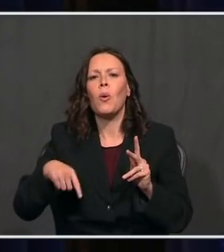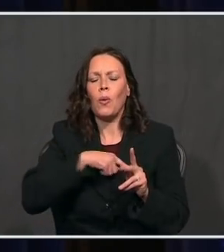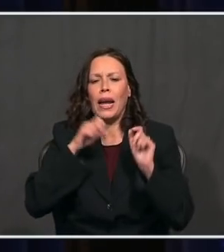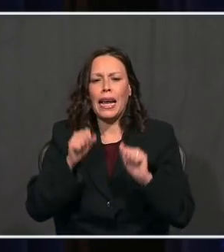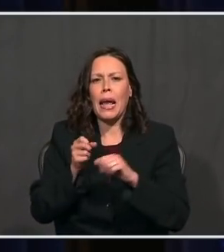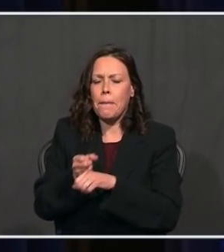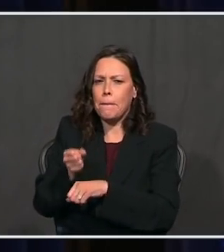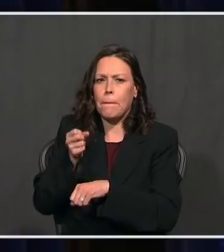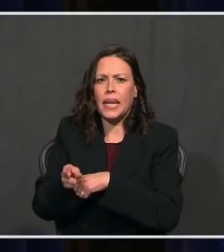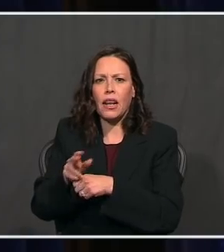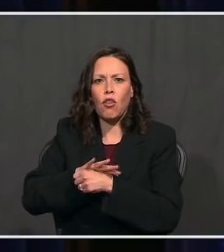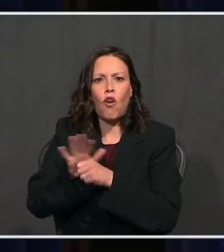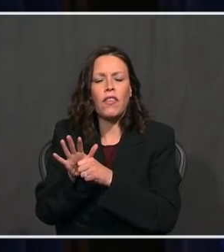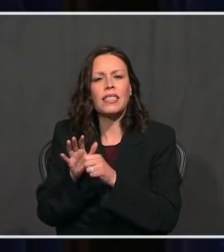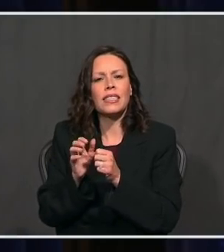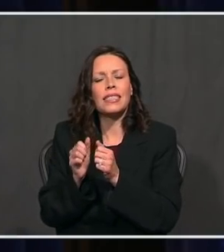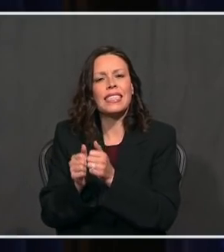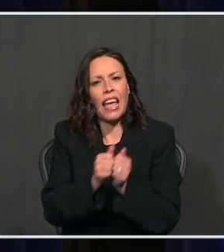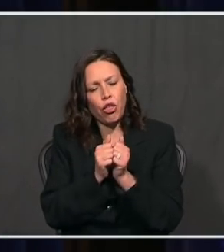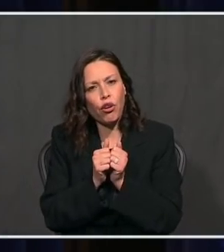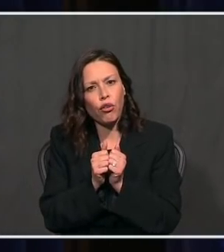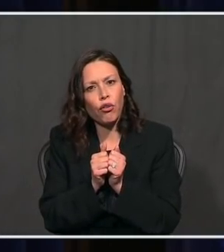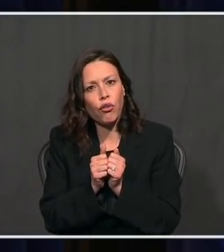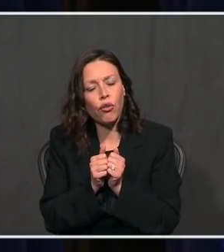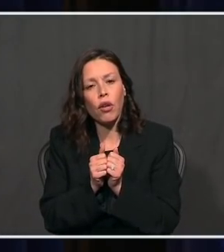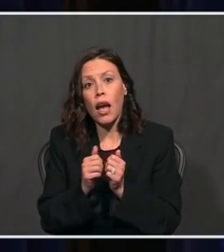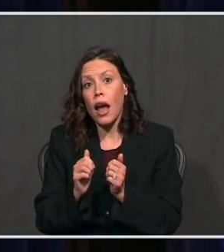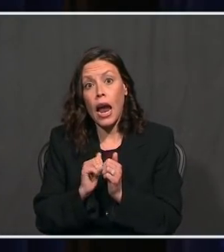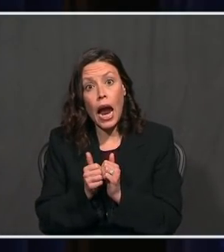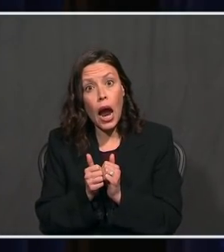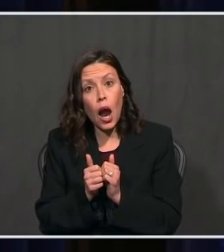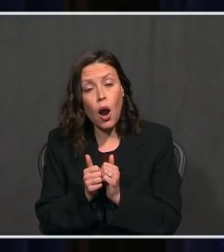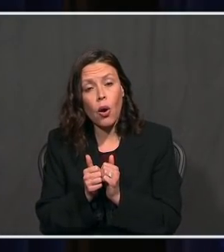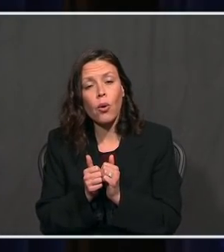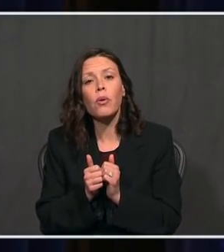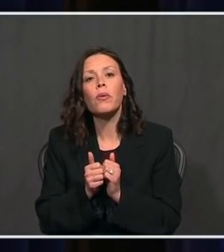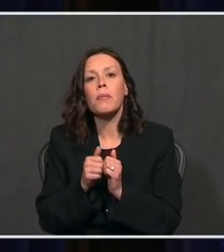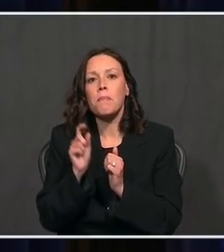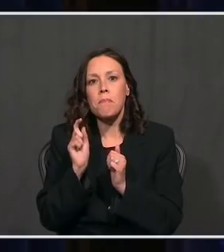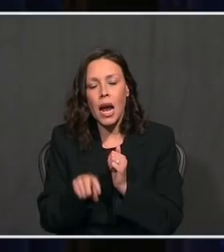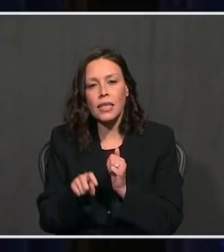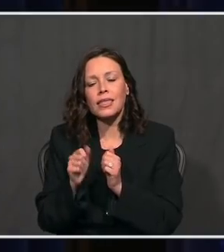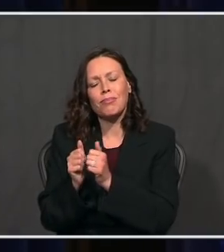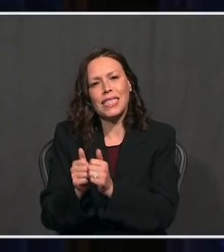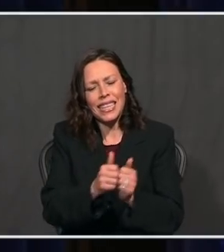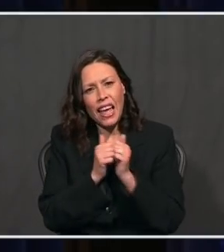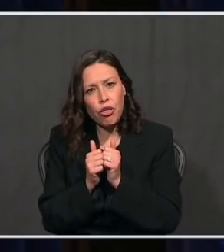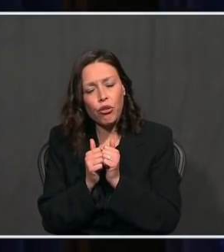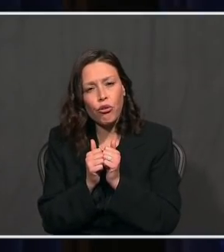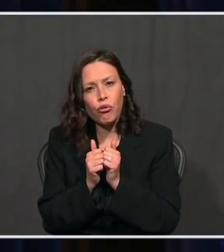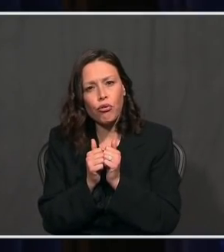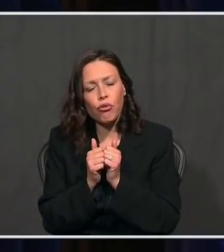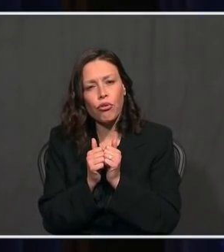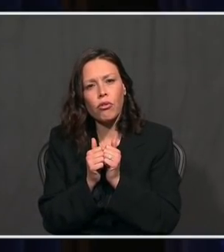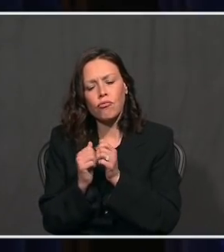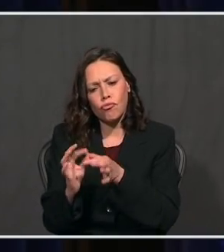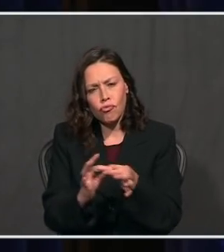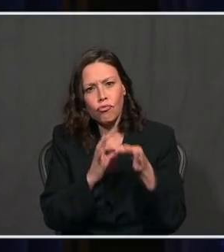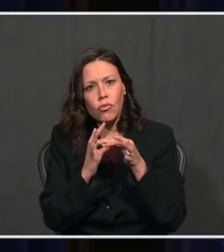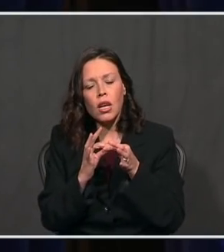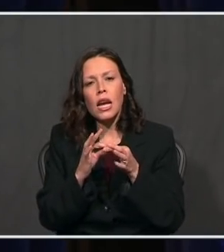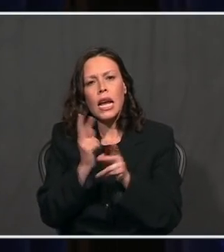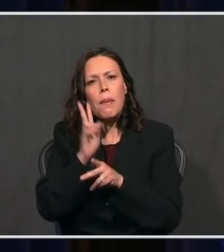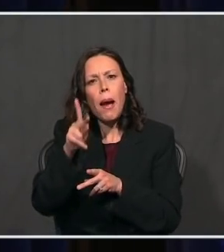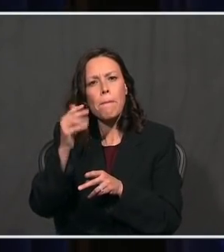this only together, right? We can do this if we do it together, right? Be